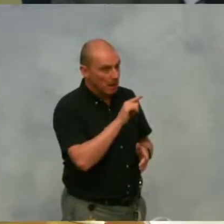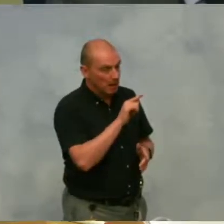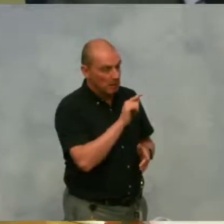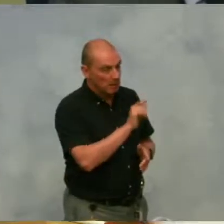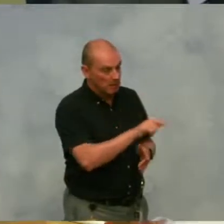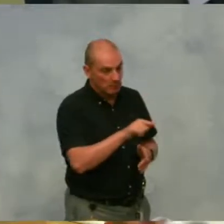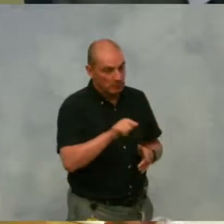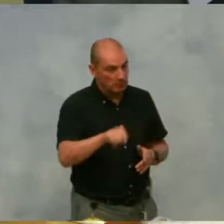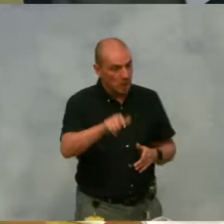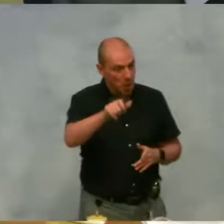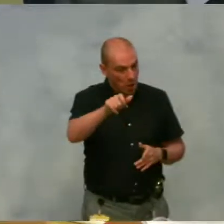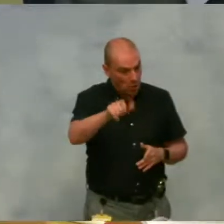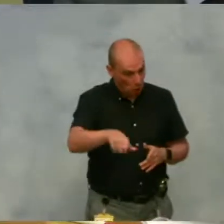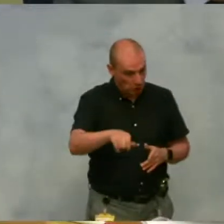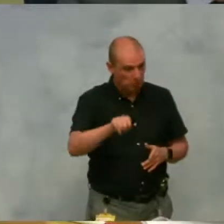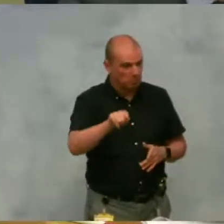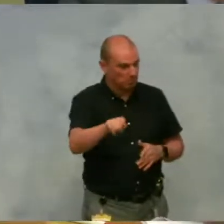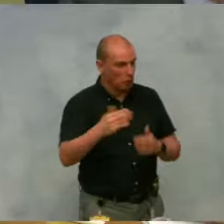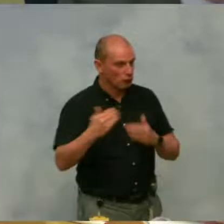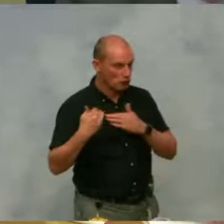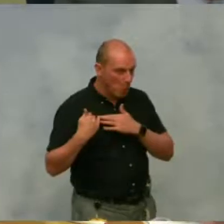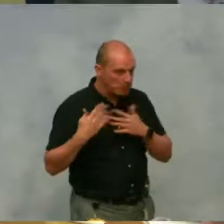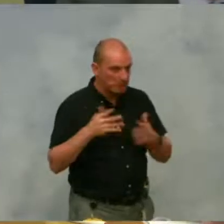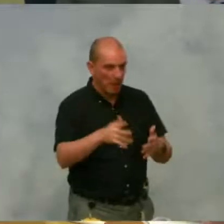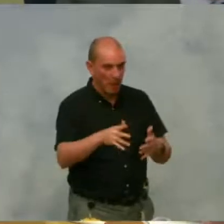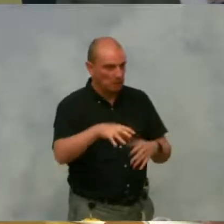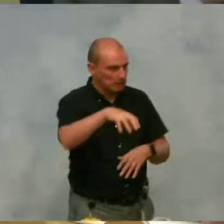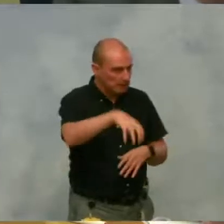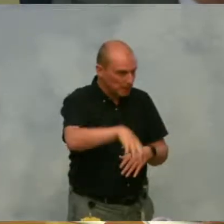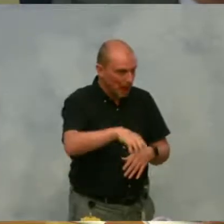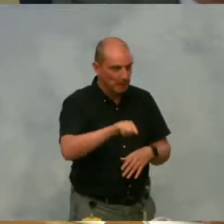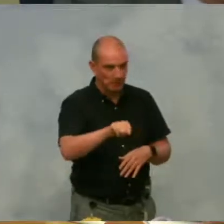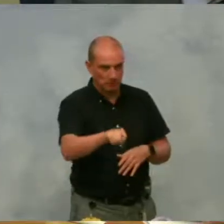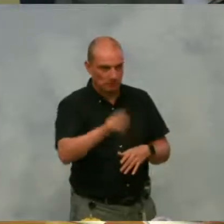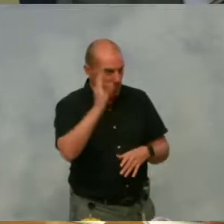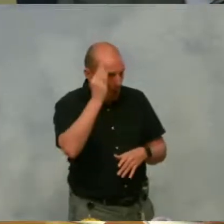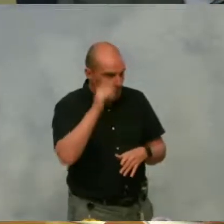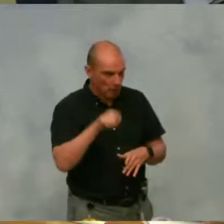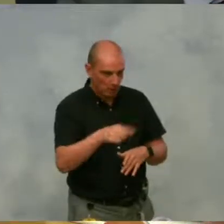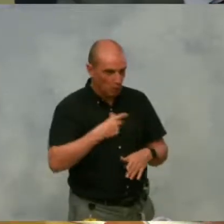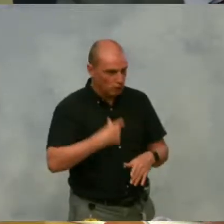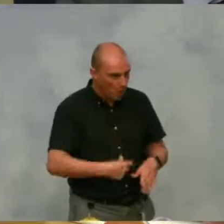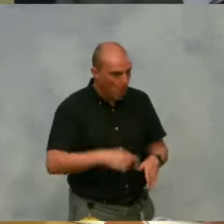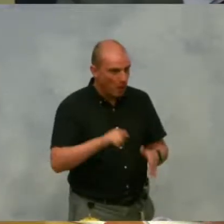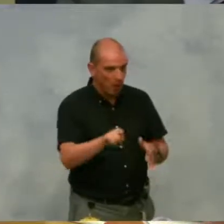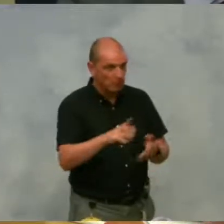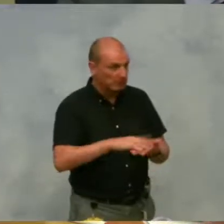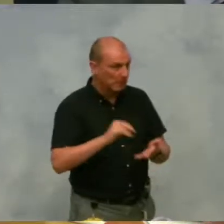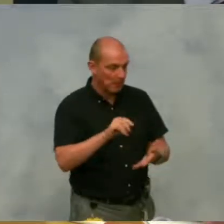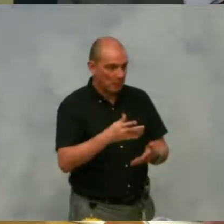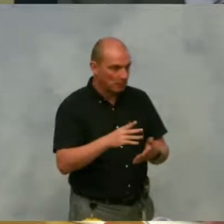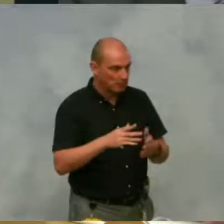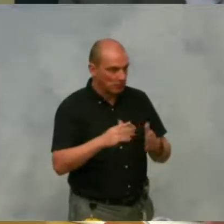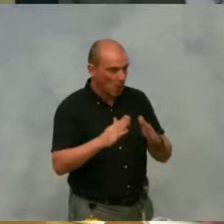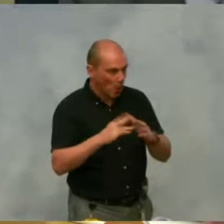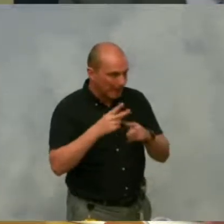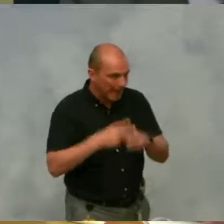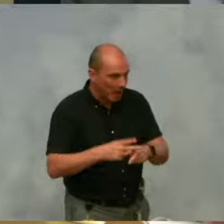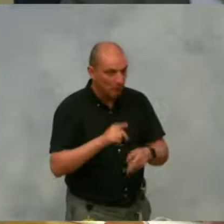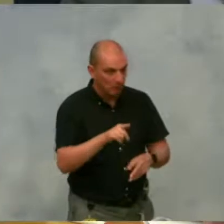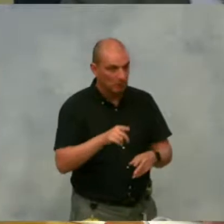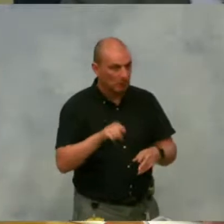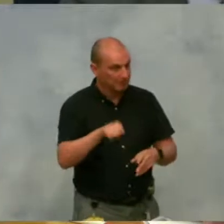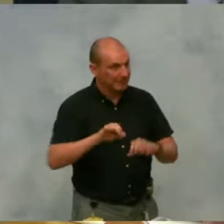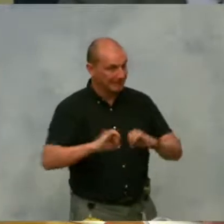particular department or particular function within the council. For example, in home care, we work with the home care